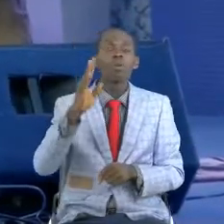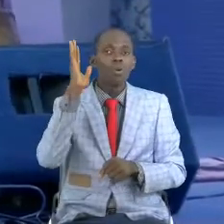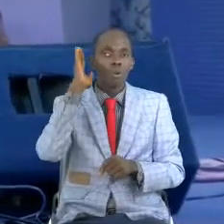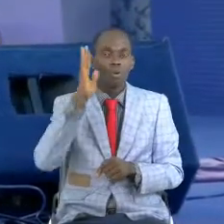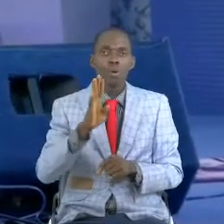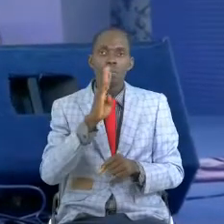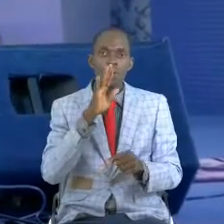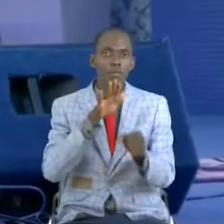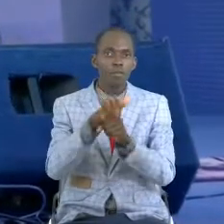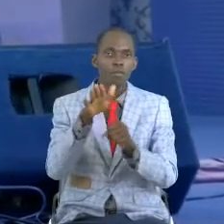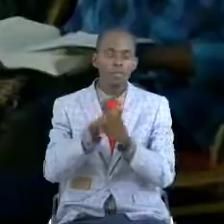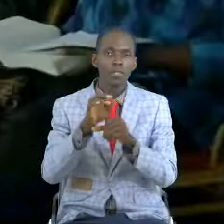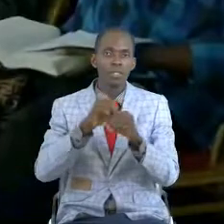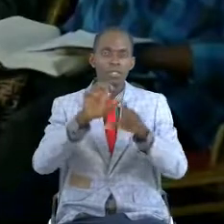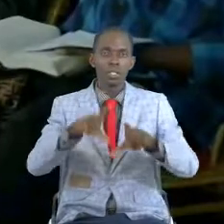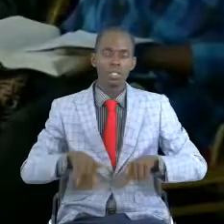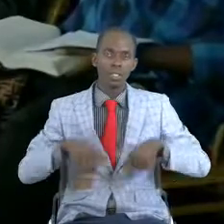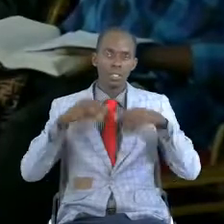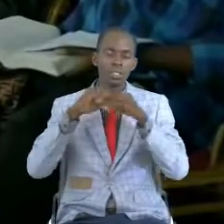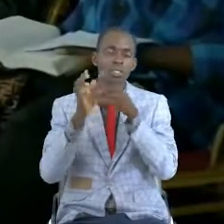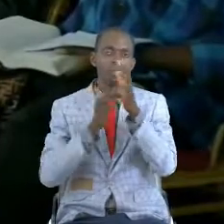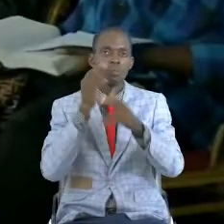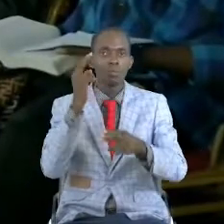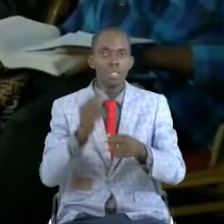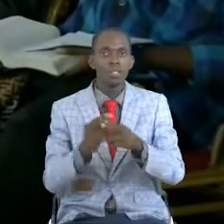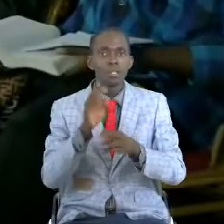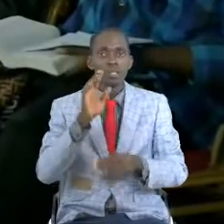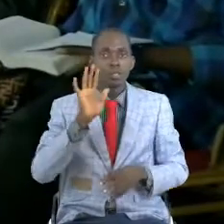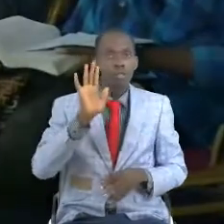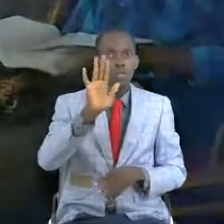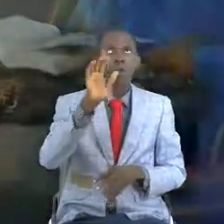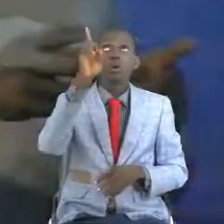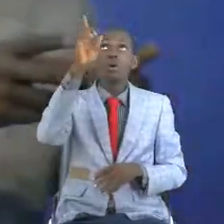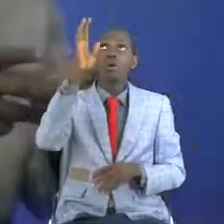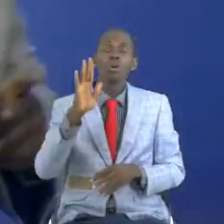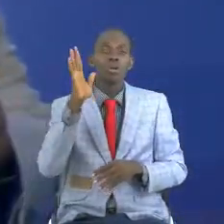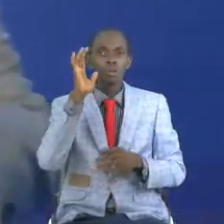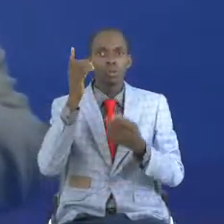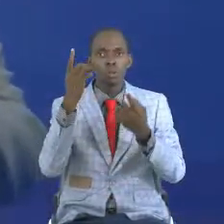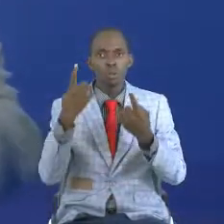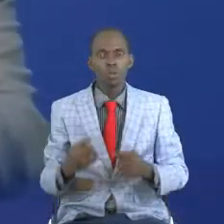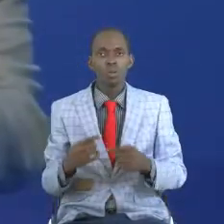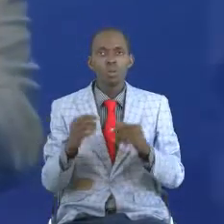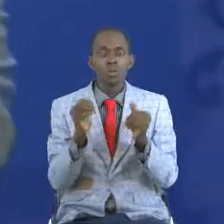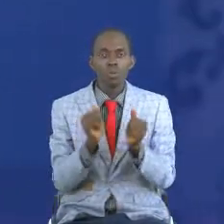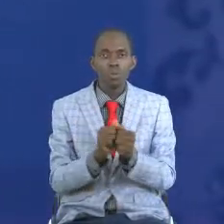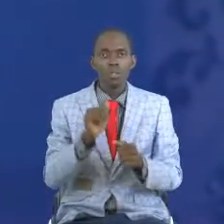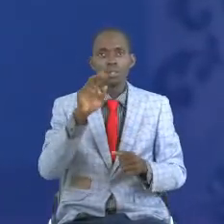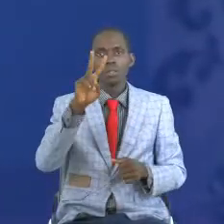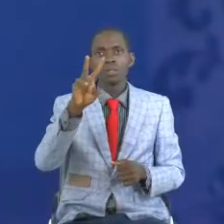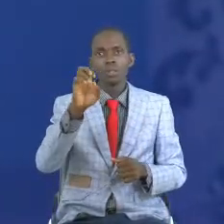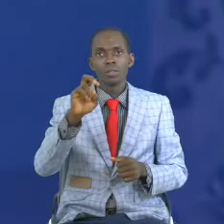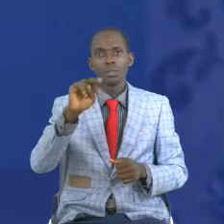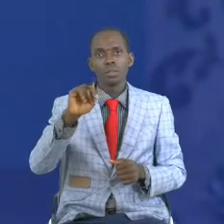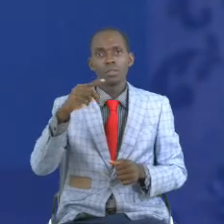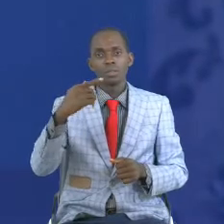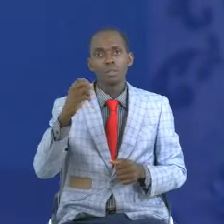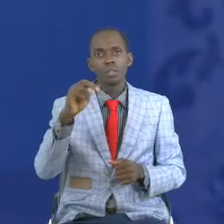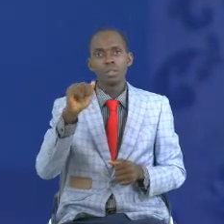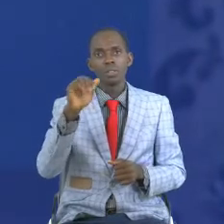life in Jesus' name. Your God will come with vengeance, even God